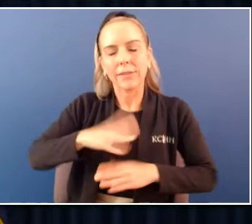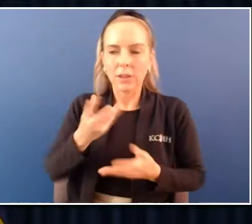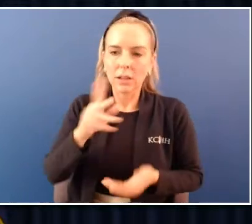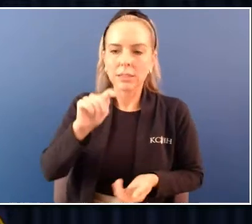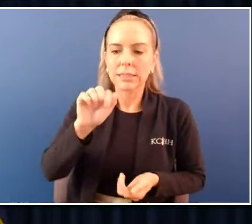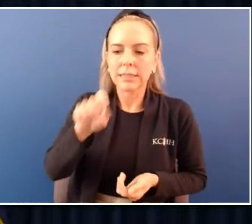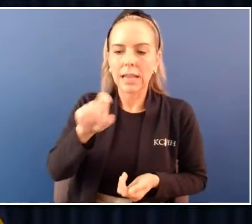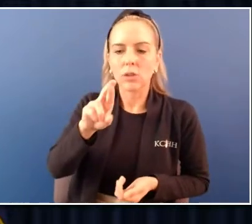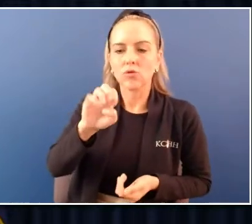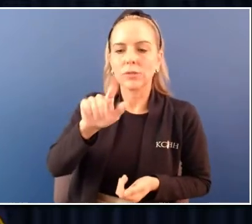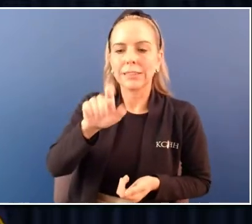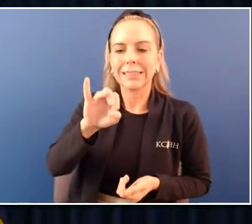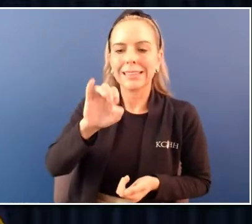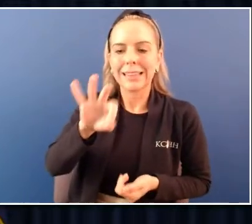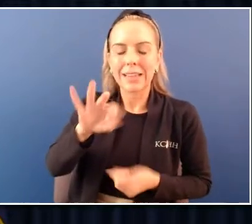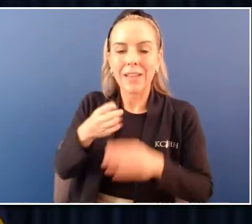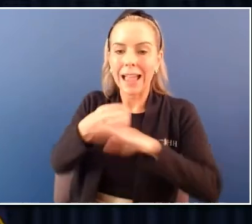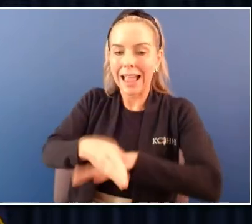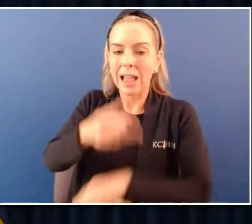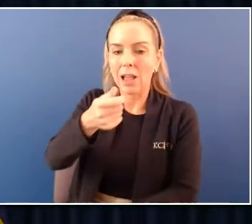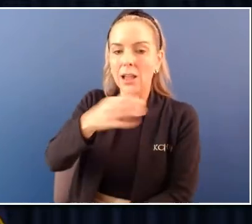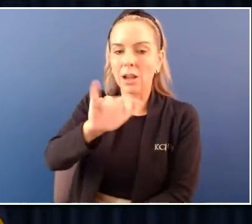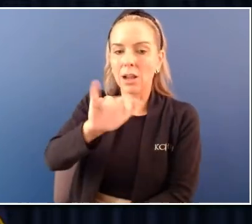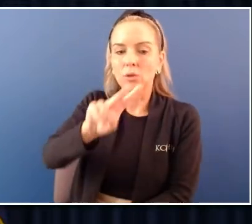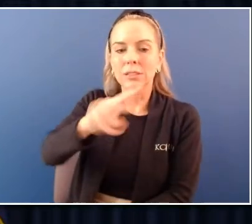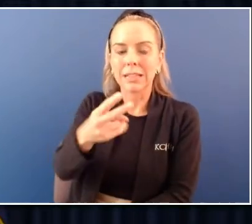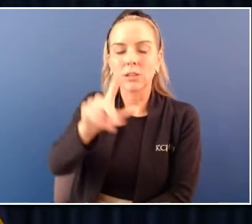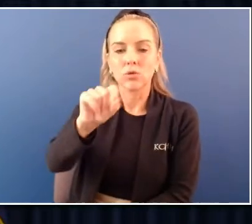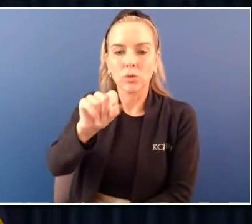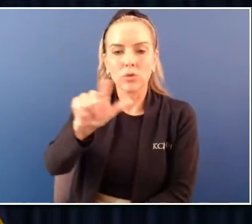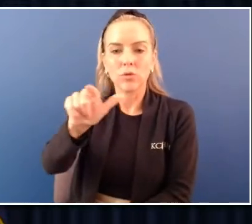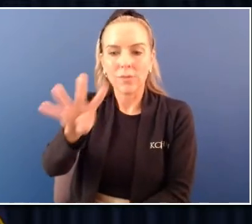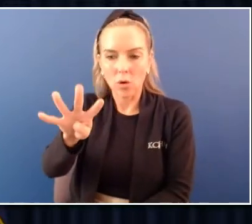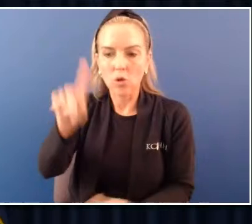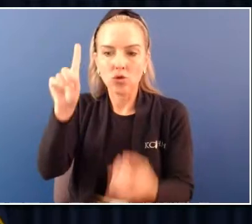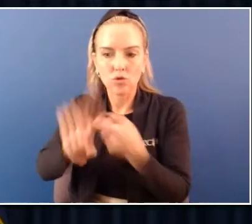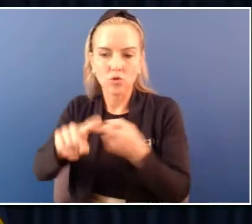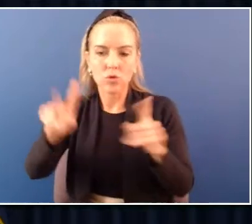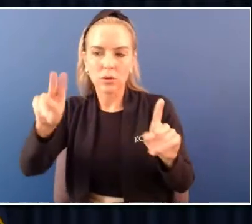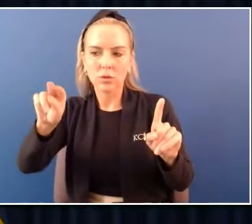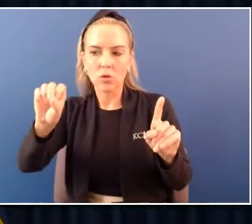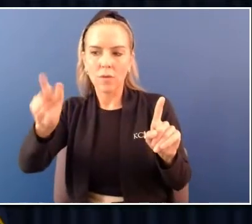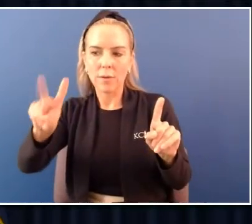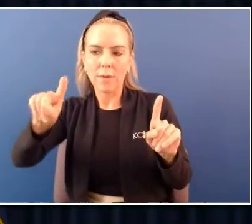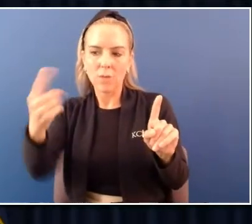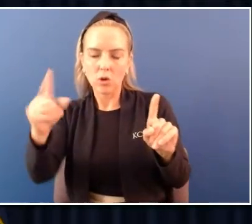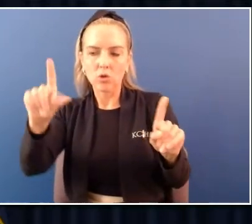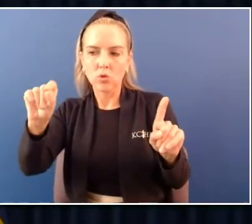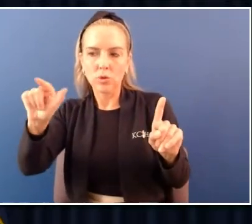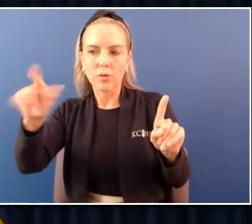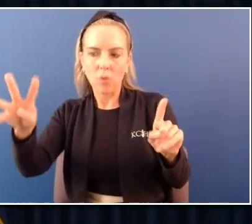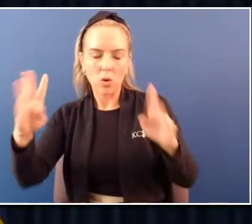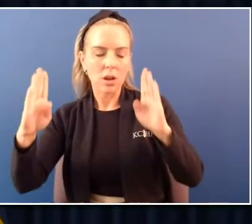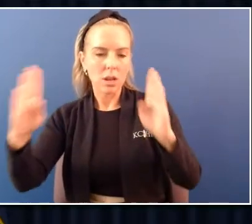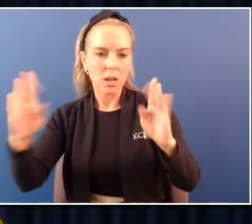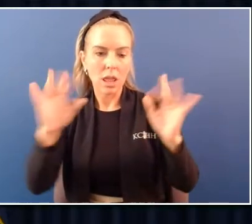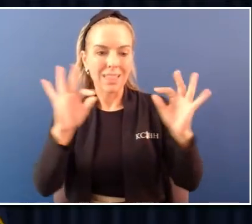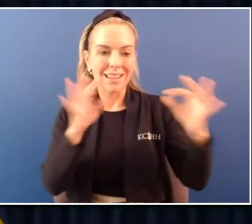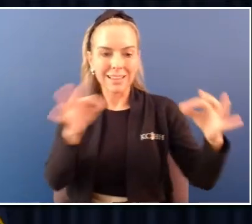deadlines after April 2nd, 2024 to November 1st, 2024. This includes deadlines for income